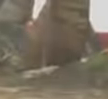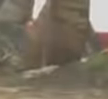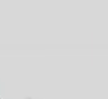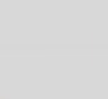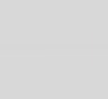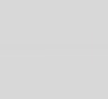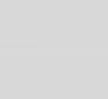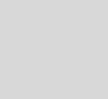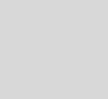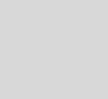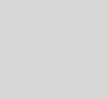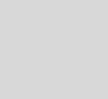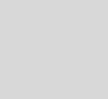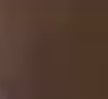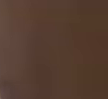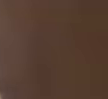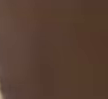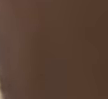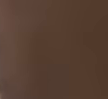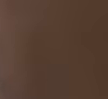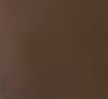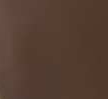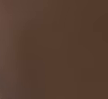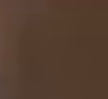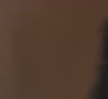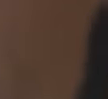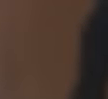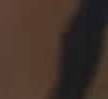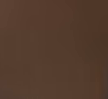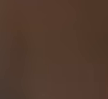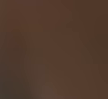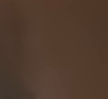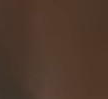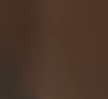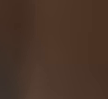Where's your mask? You know what? 10 things to remember when